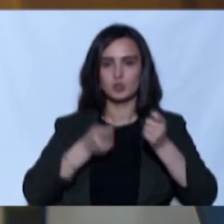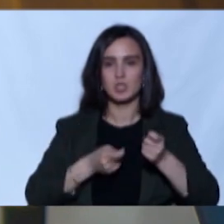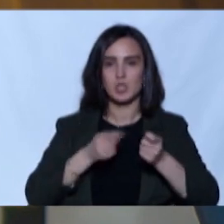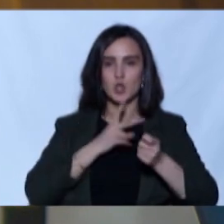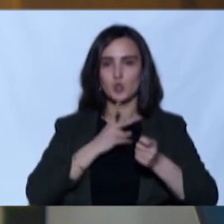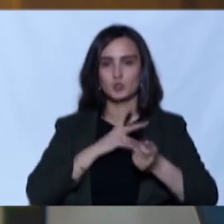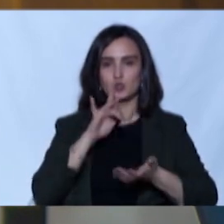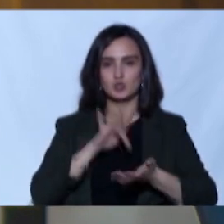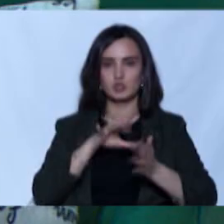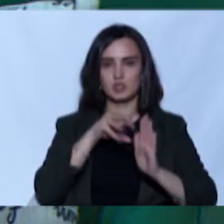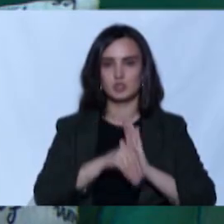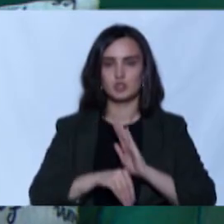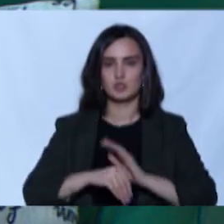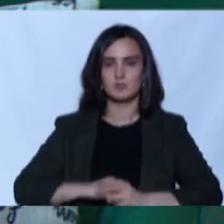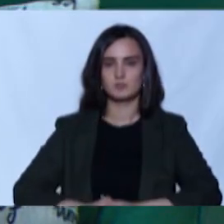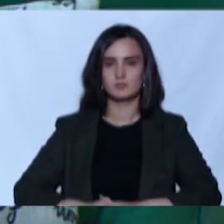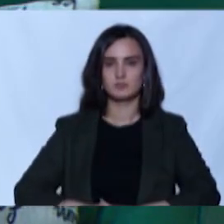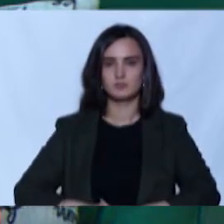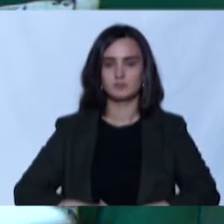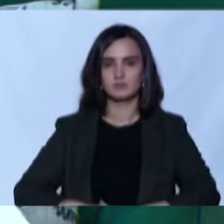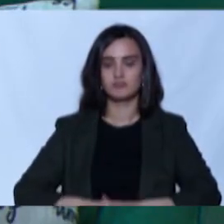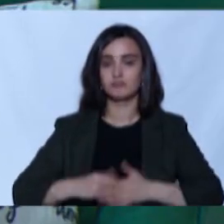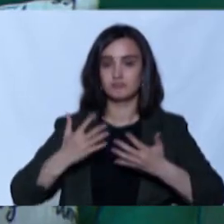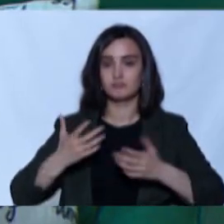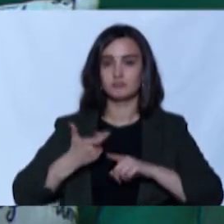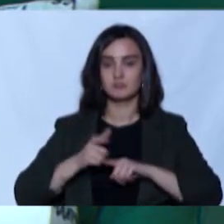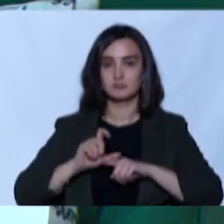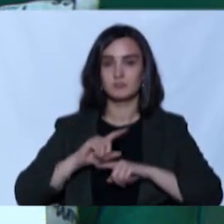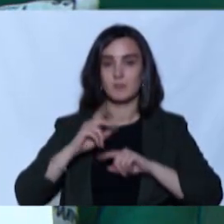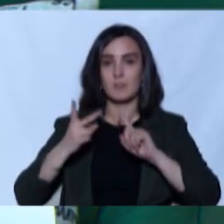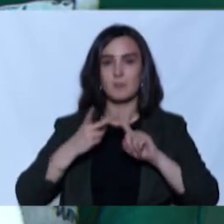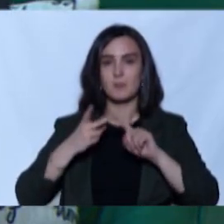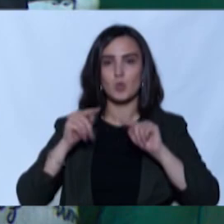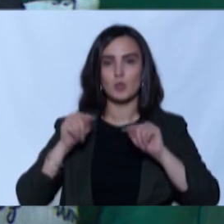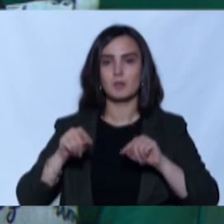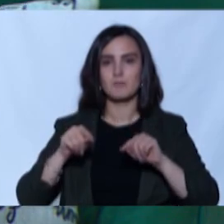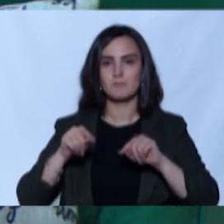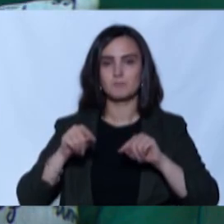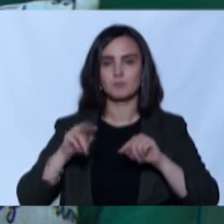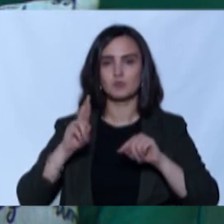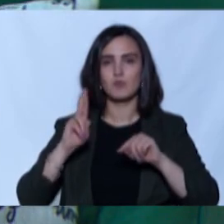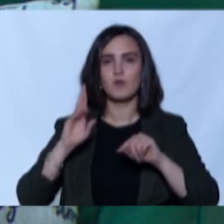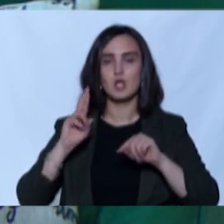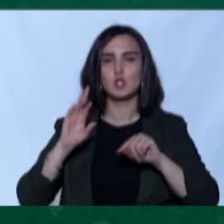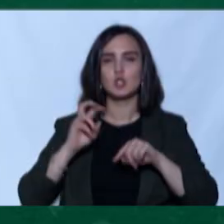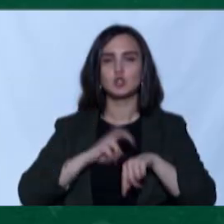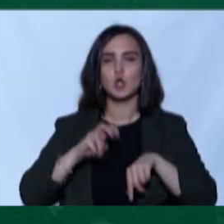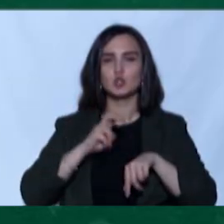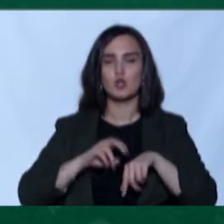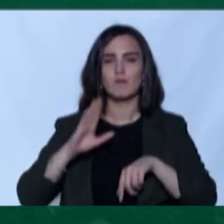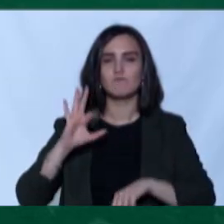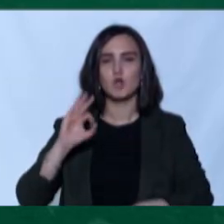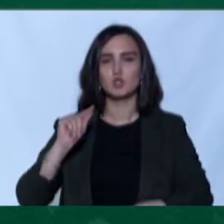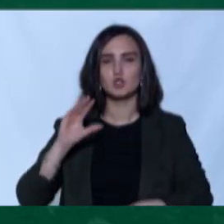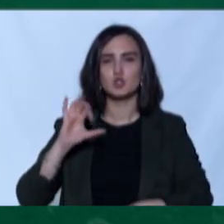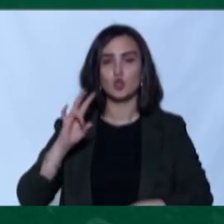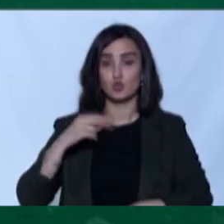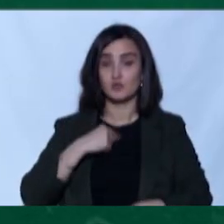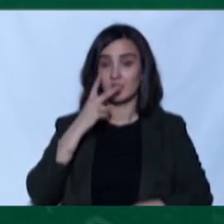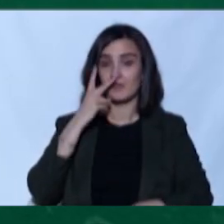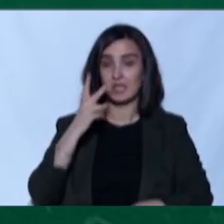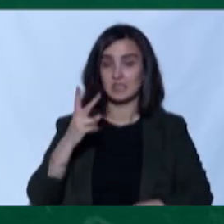of London. Which moves us on to Dr. John Watson. And we